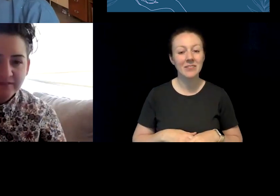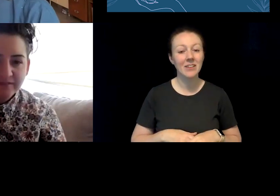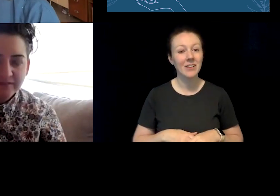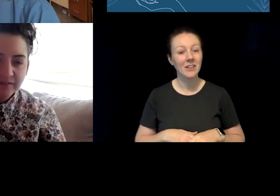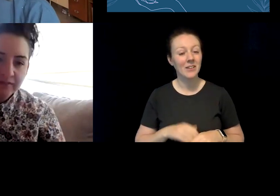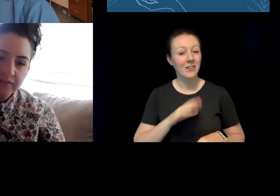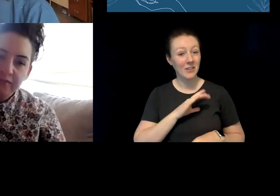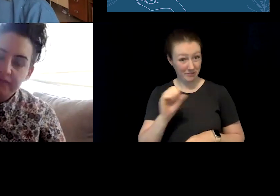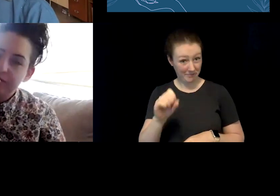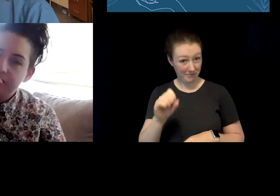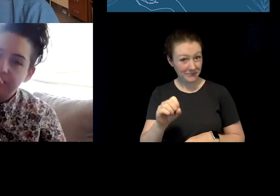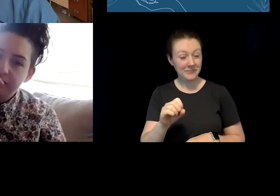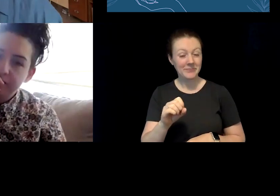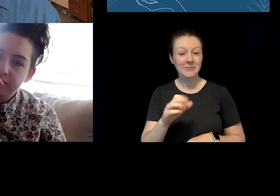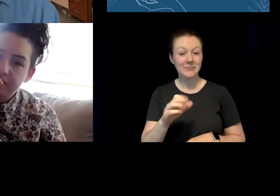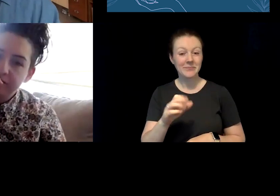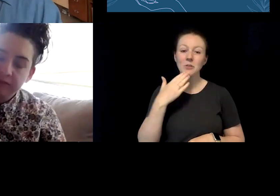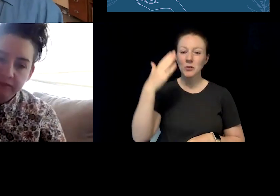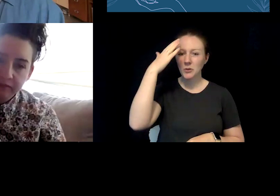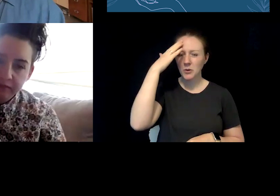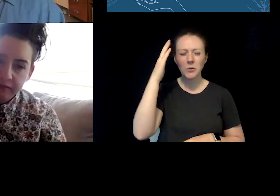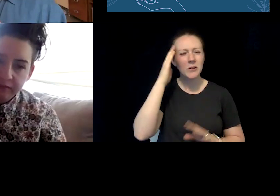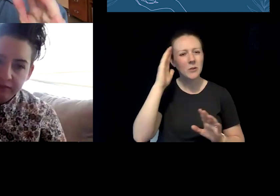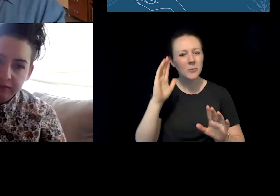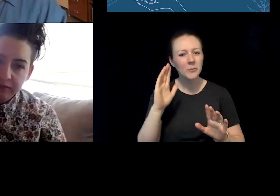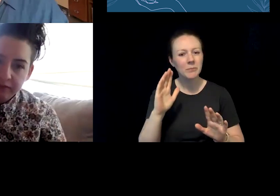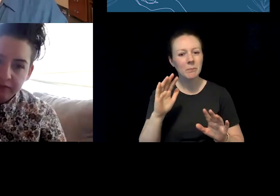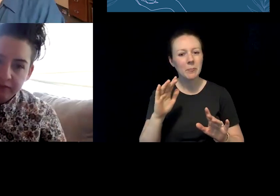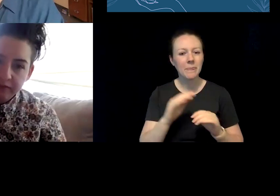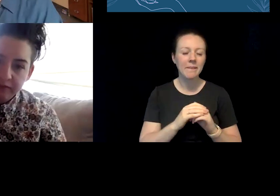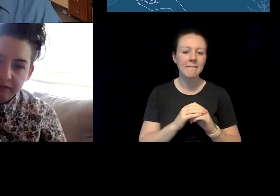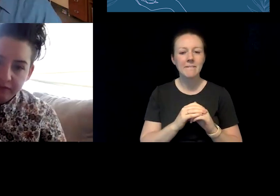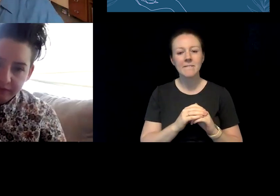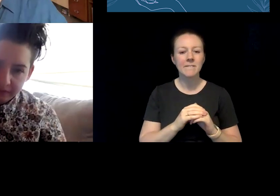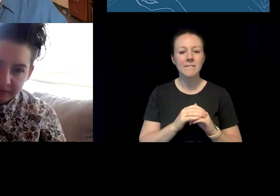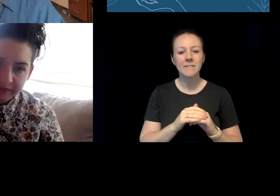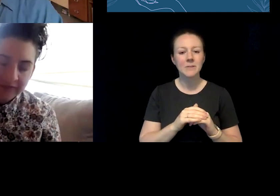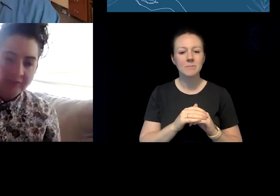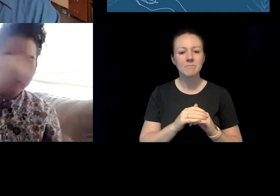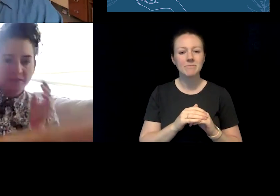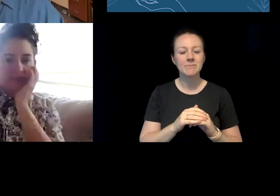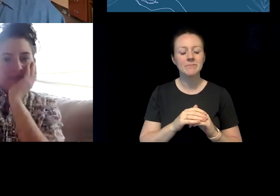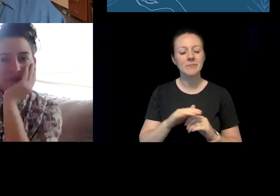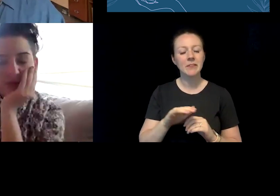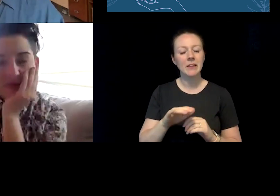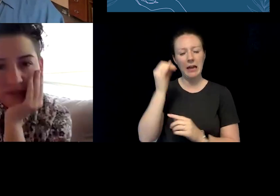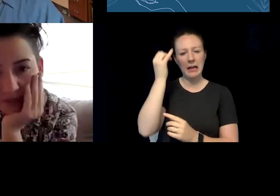hear of this because it brings up this kind of adjacent idea